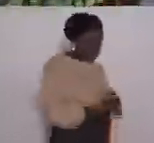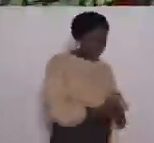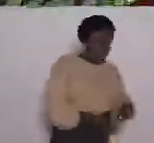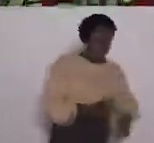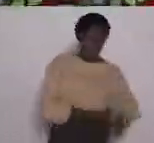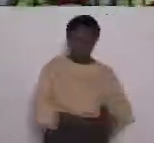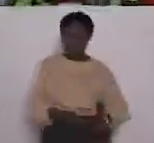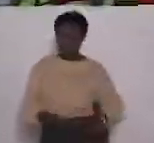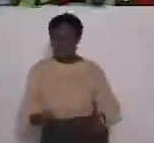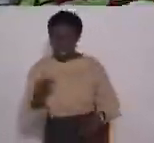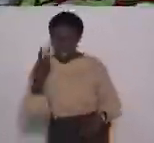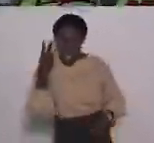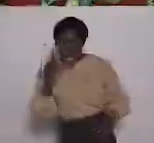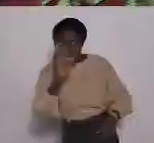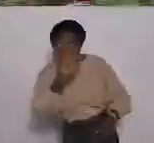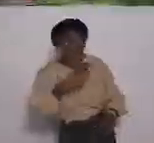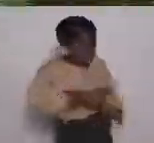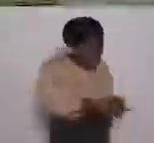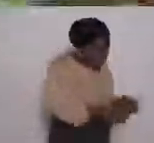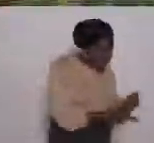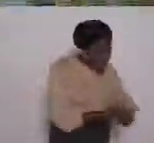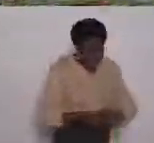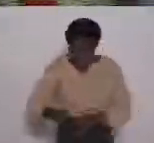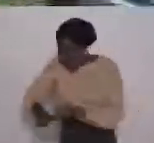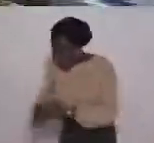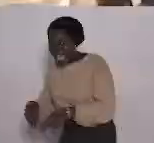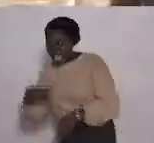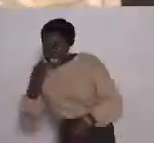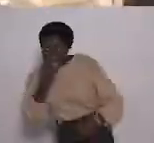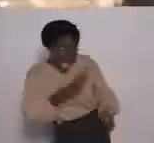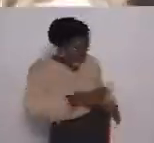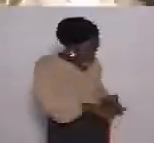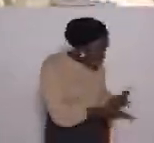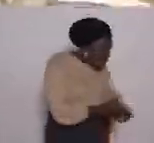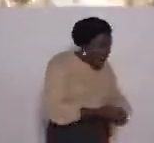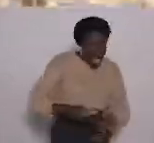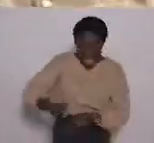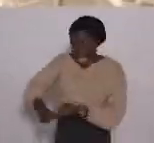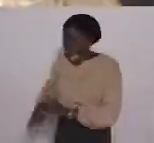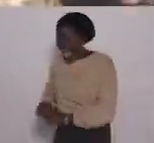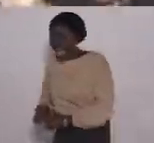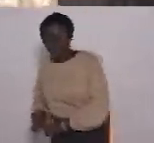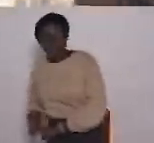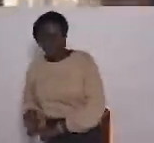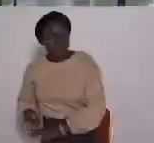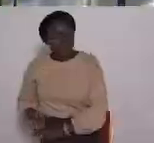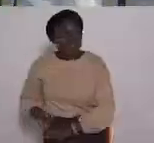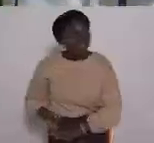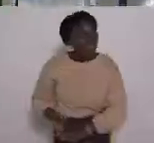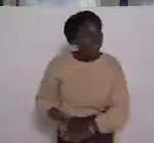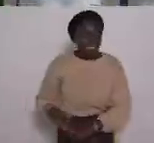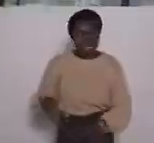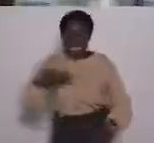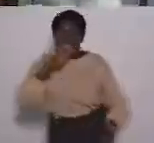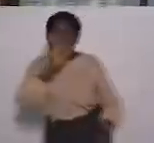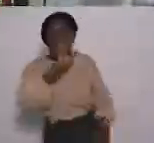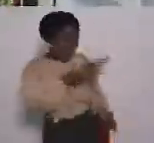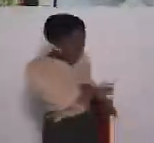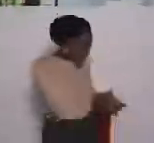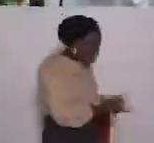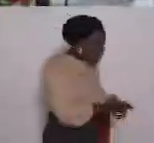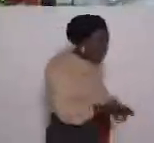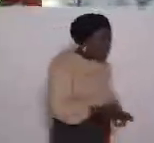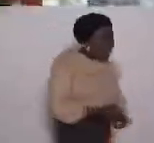help me to look at your neighbor and nebor come on help me to announce to your nebor